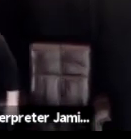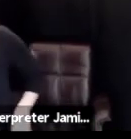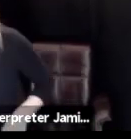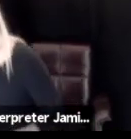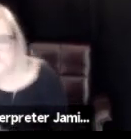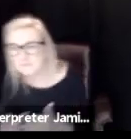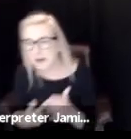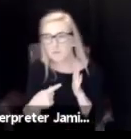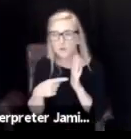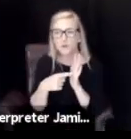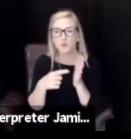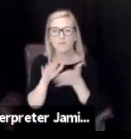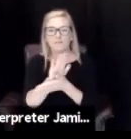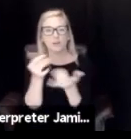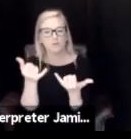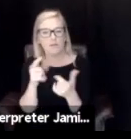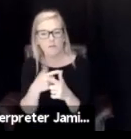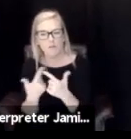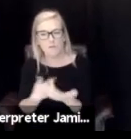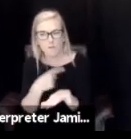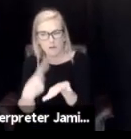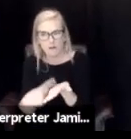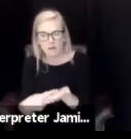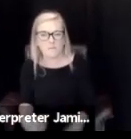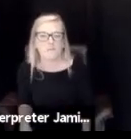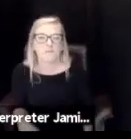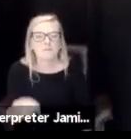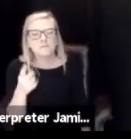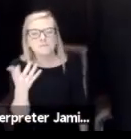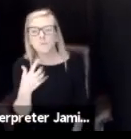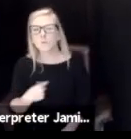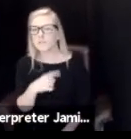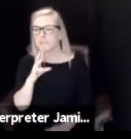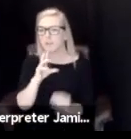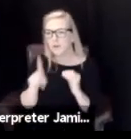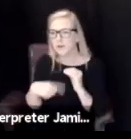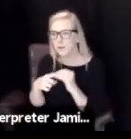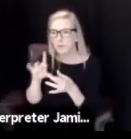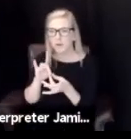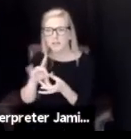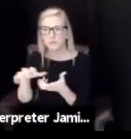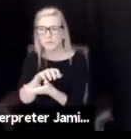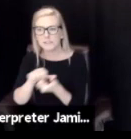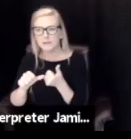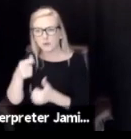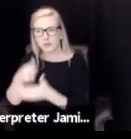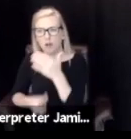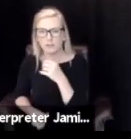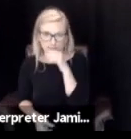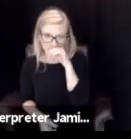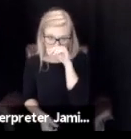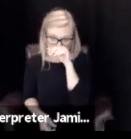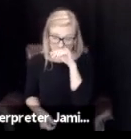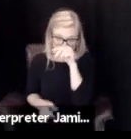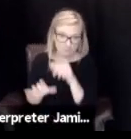we'll continue. What are we talking about in terms of damages and costs?